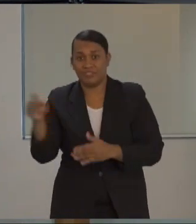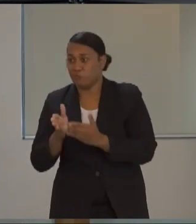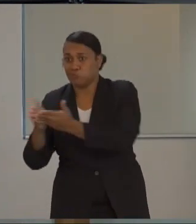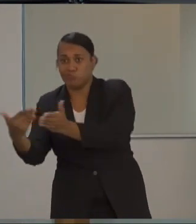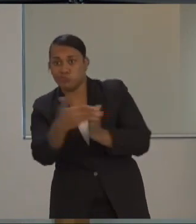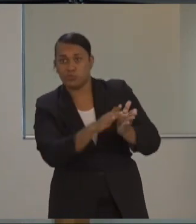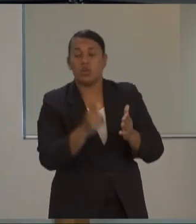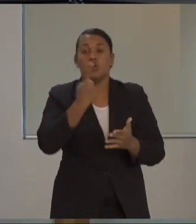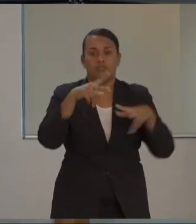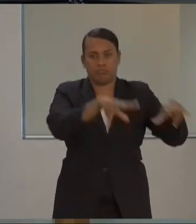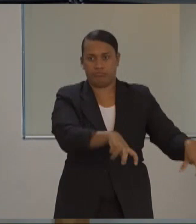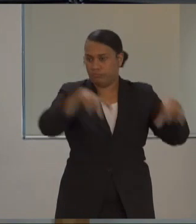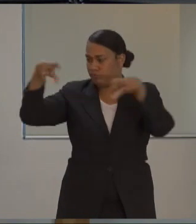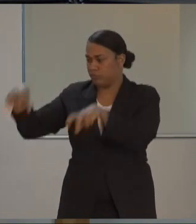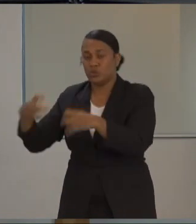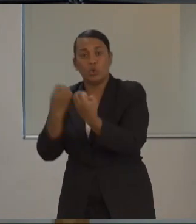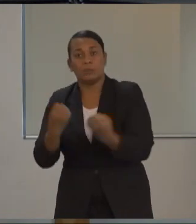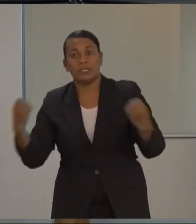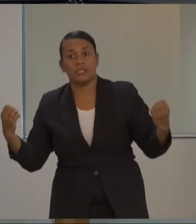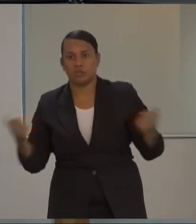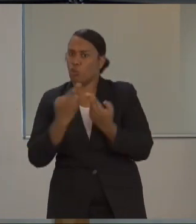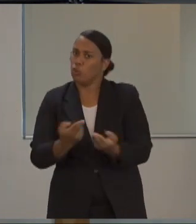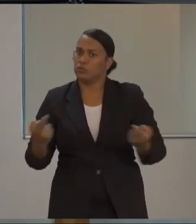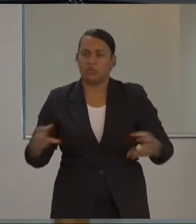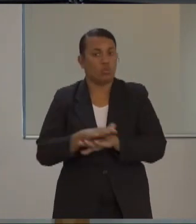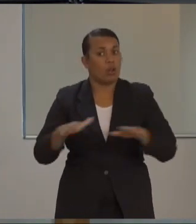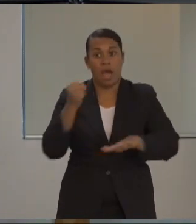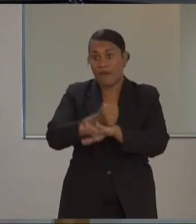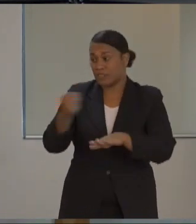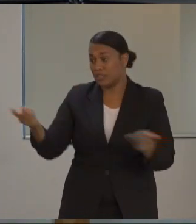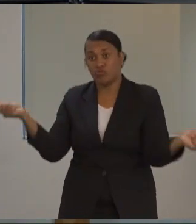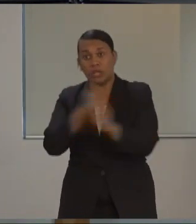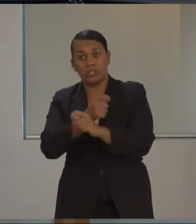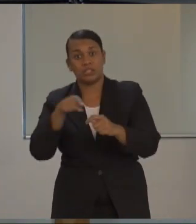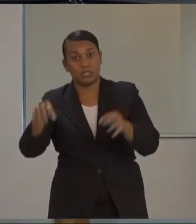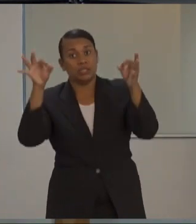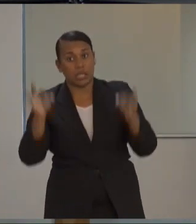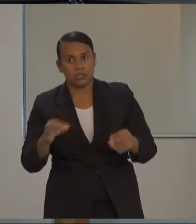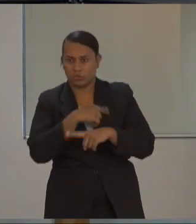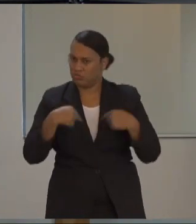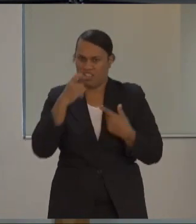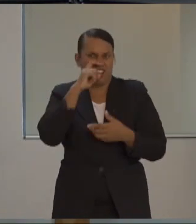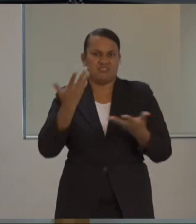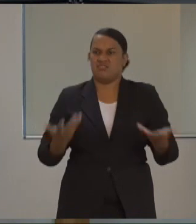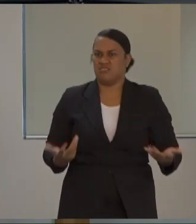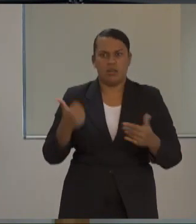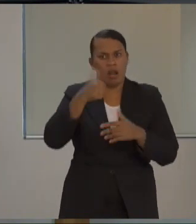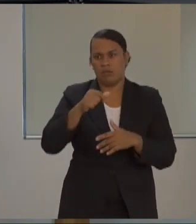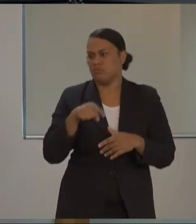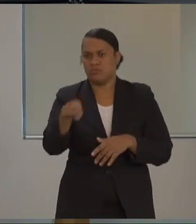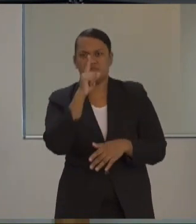has been allowed to go. Until government changes that decision, we will continue to enforce that with the Fiji